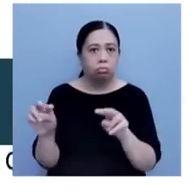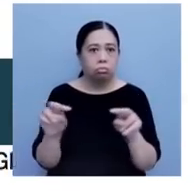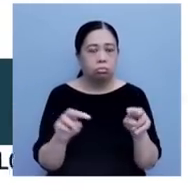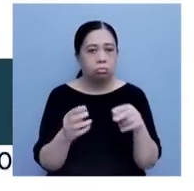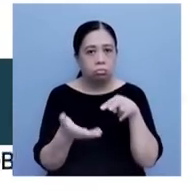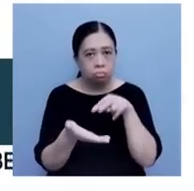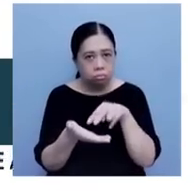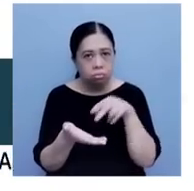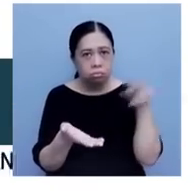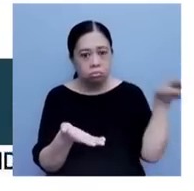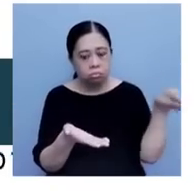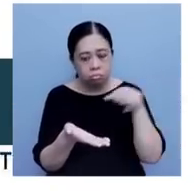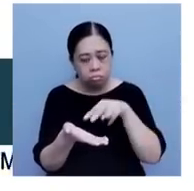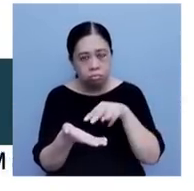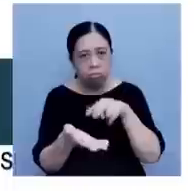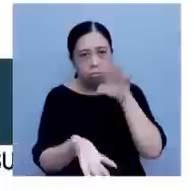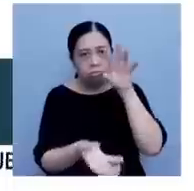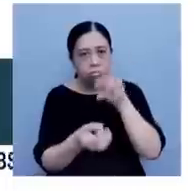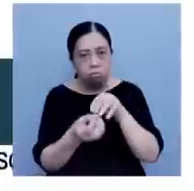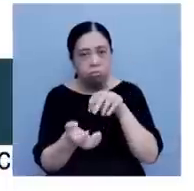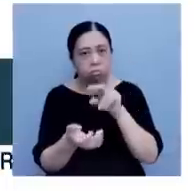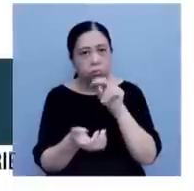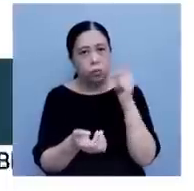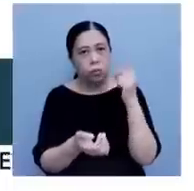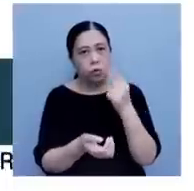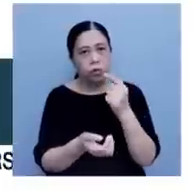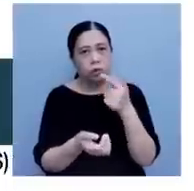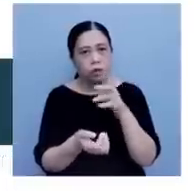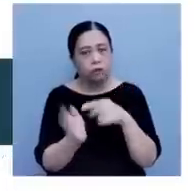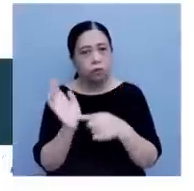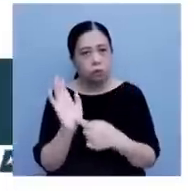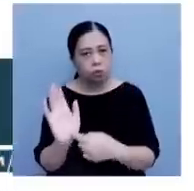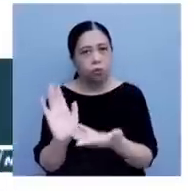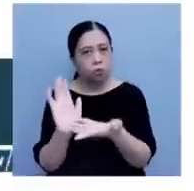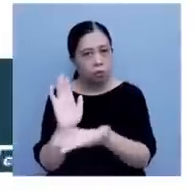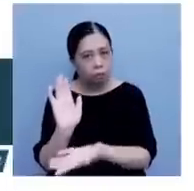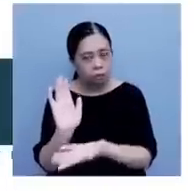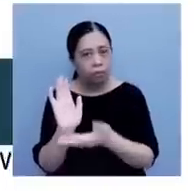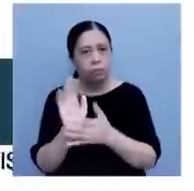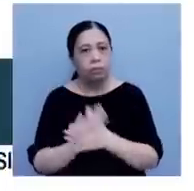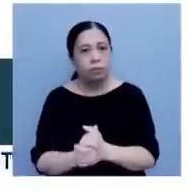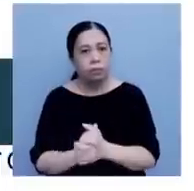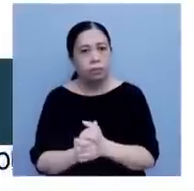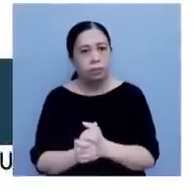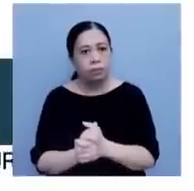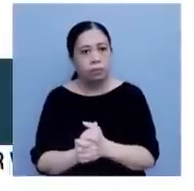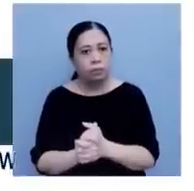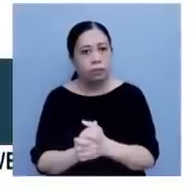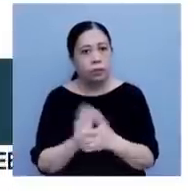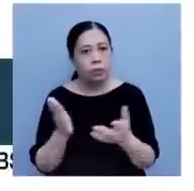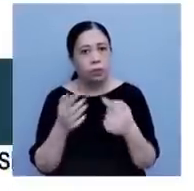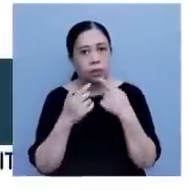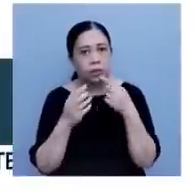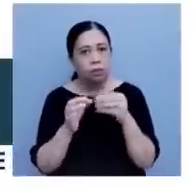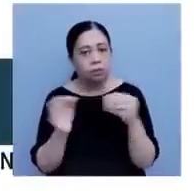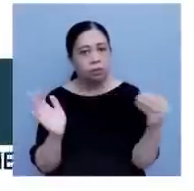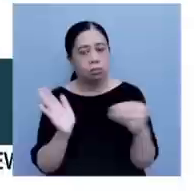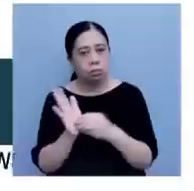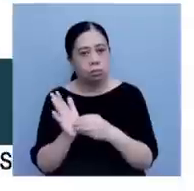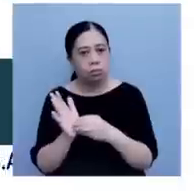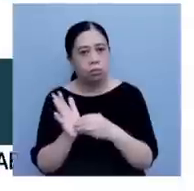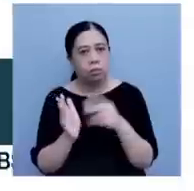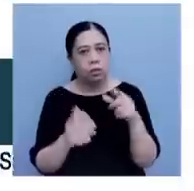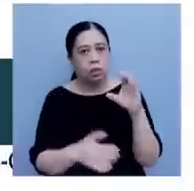NEP of 2024. And it was stated on record by the